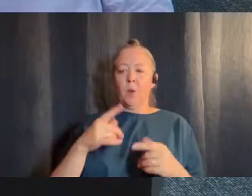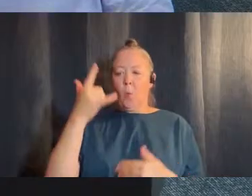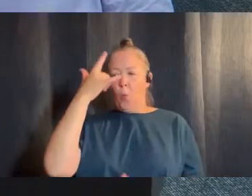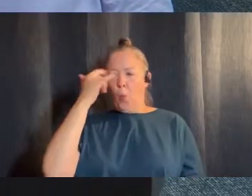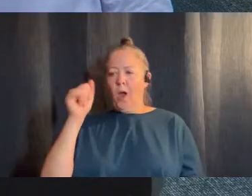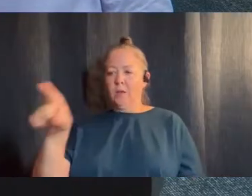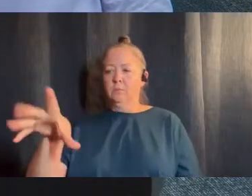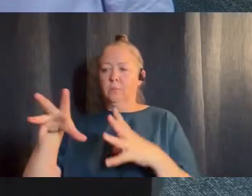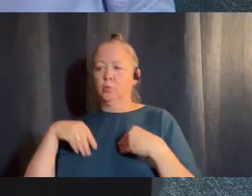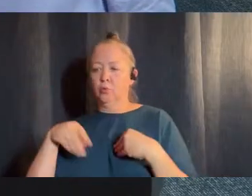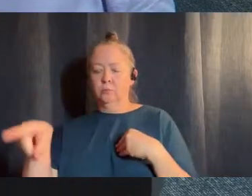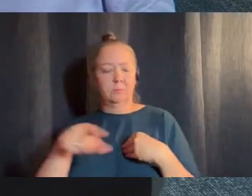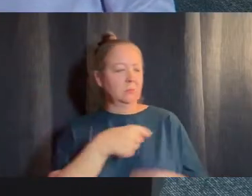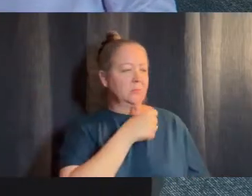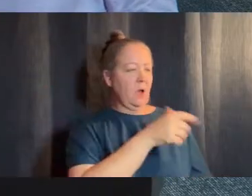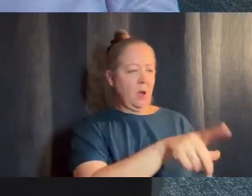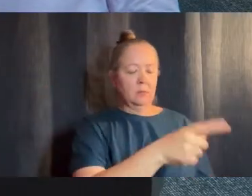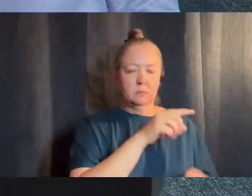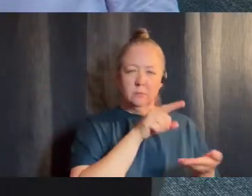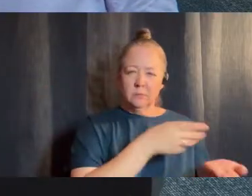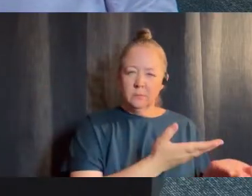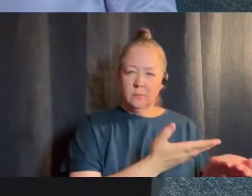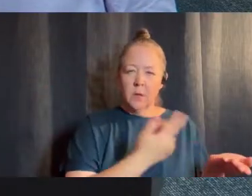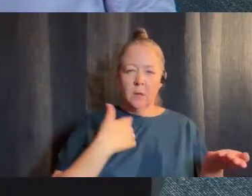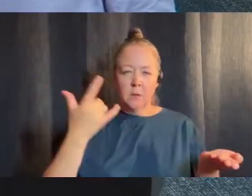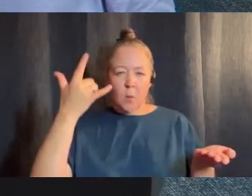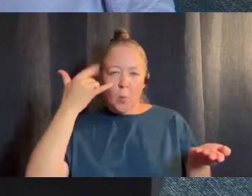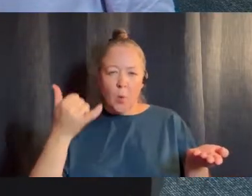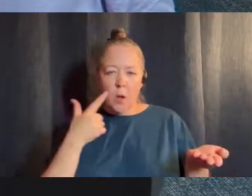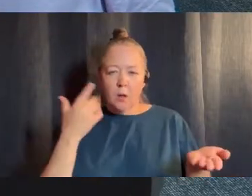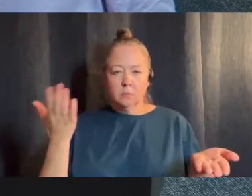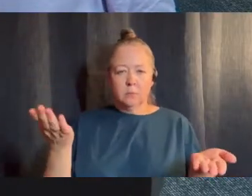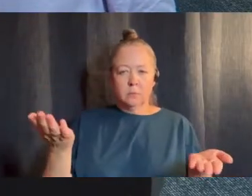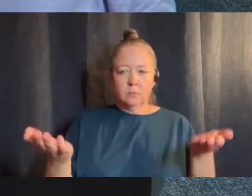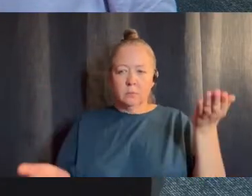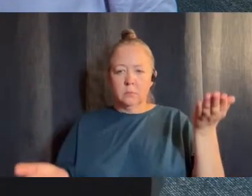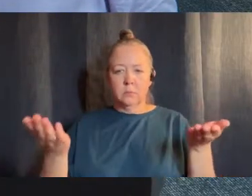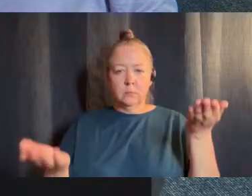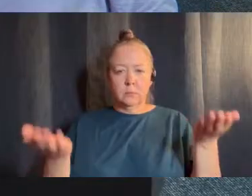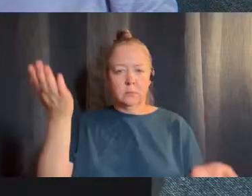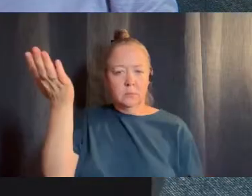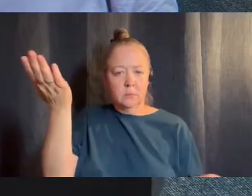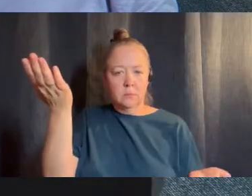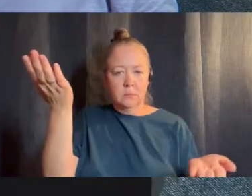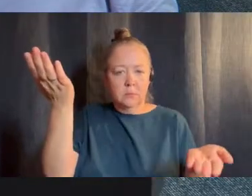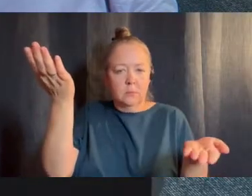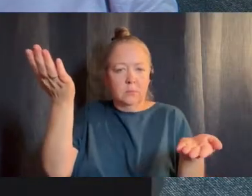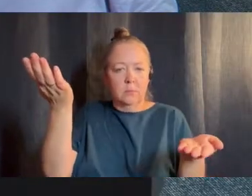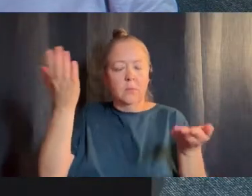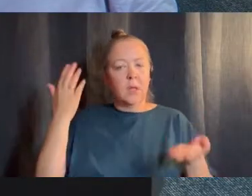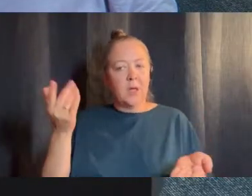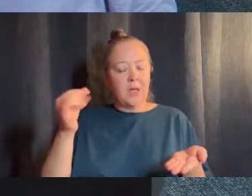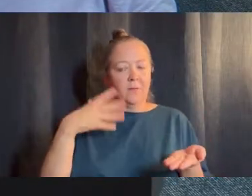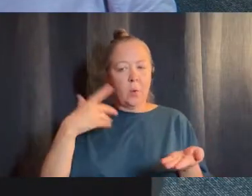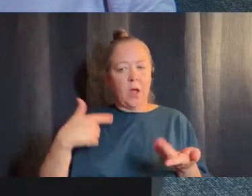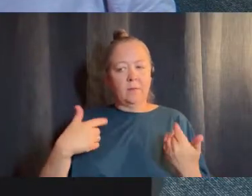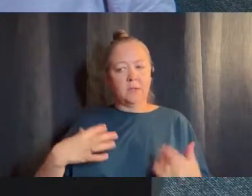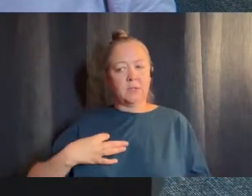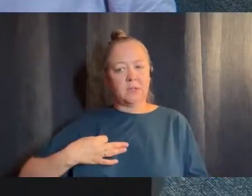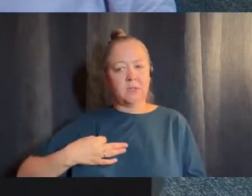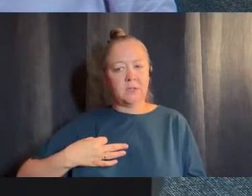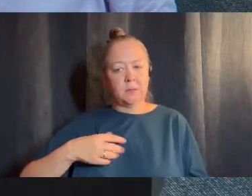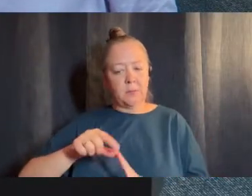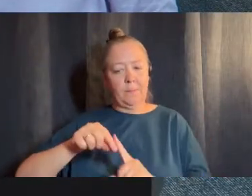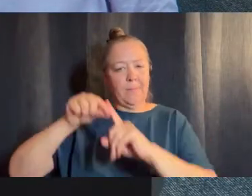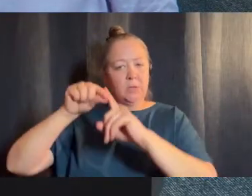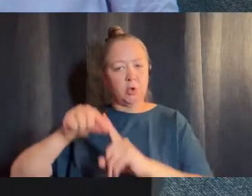explanation. If this council believes certain votes are important enough to require special participation rules, then change the rules of procedure